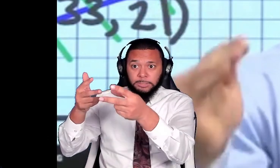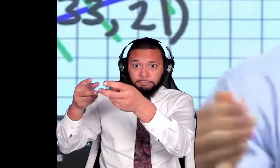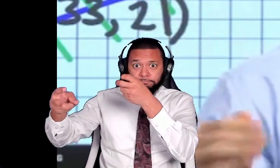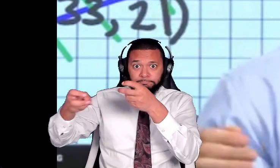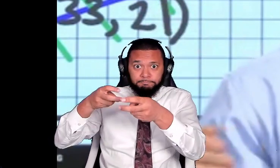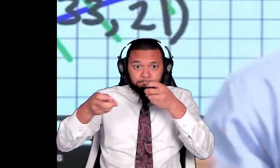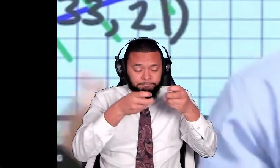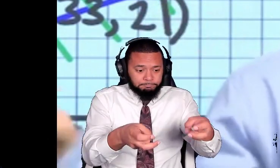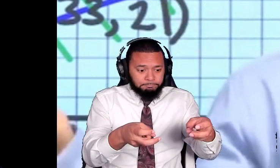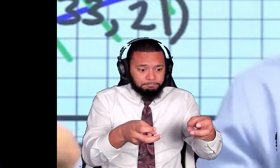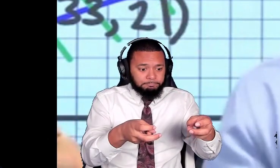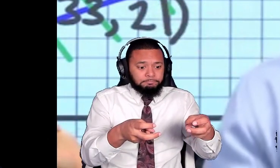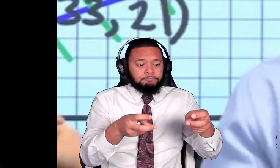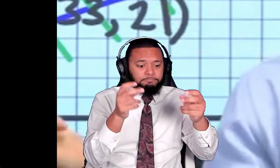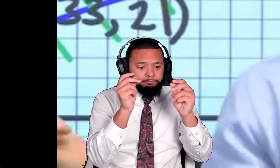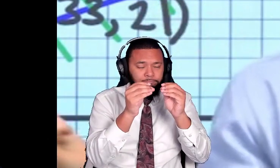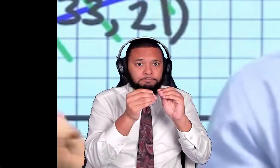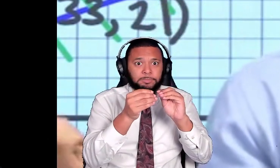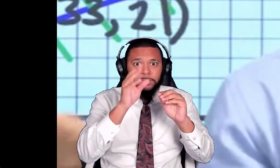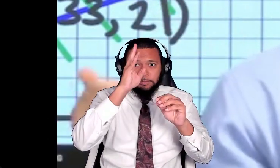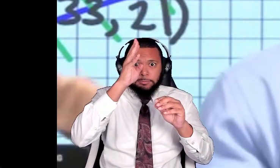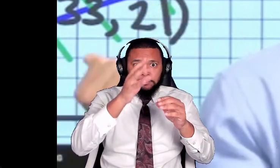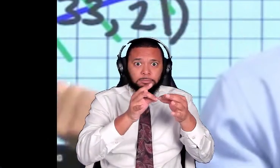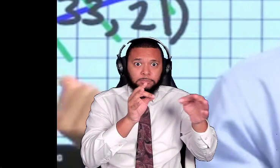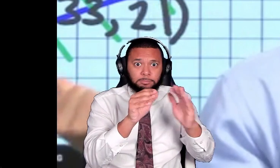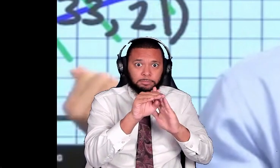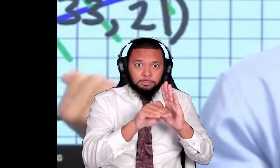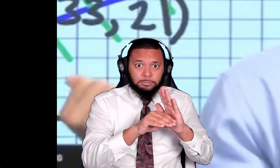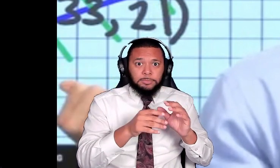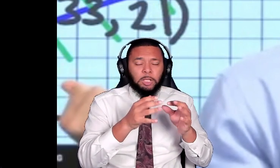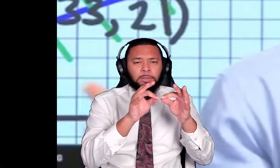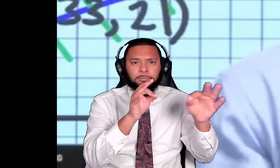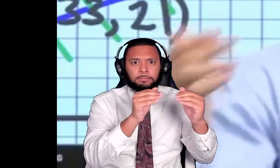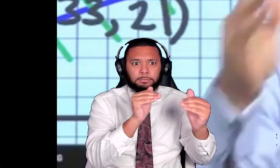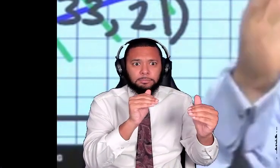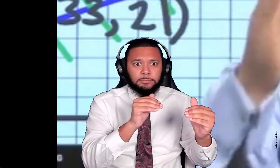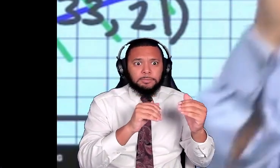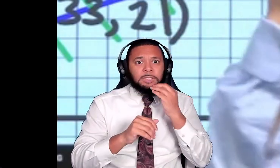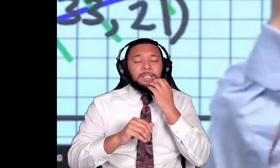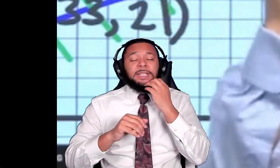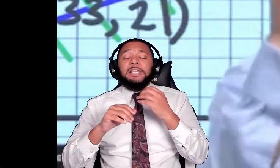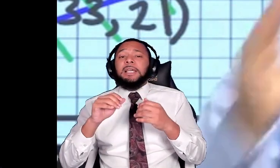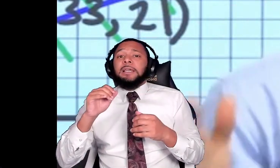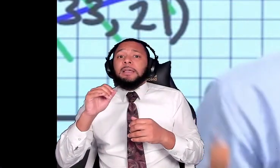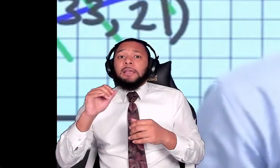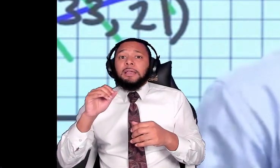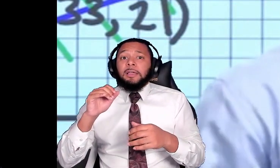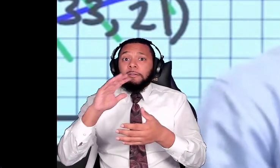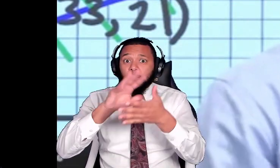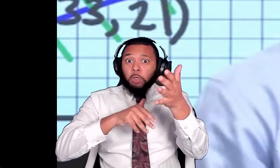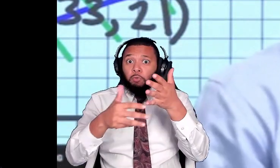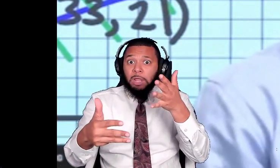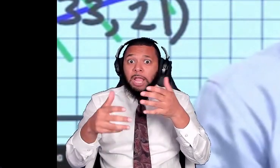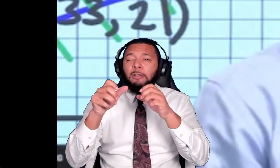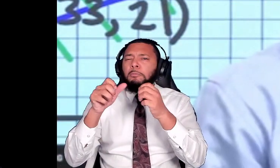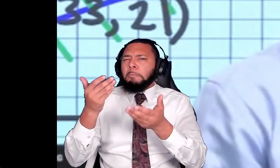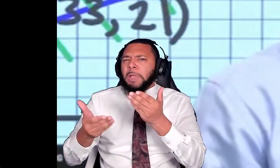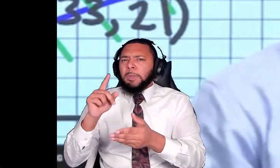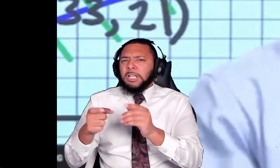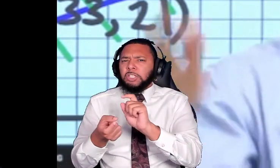graph the linear inequalities, and if necessary, scale your graph so you can fit the data on your coordinate